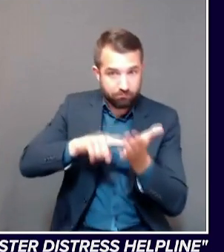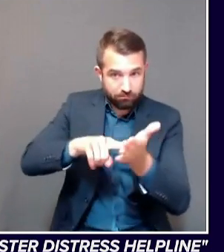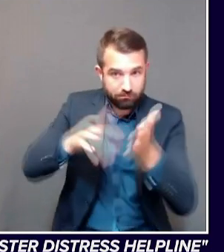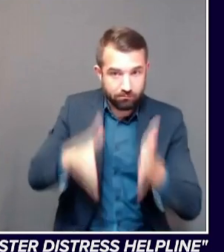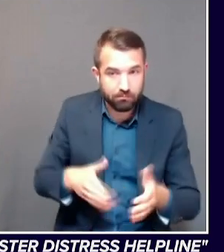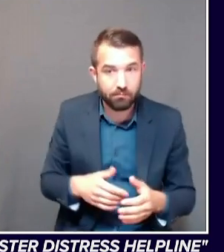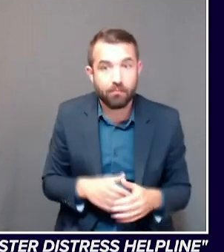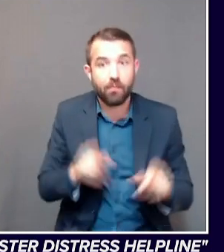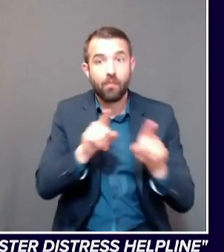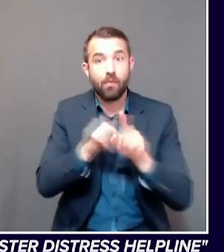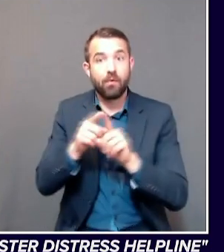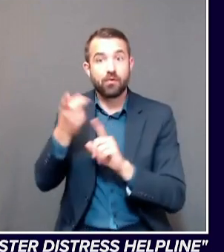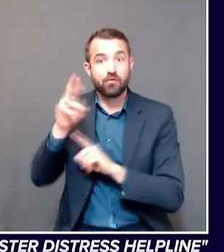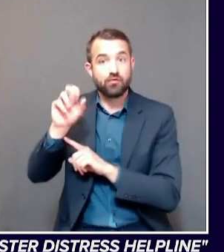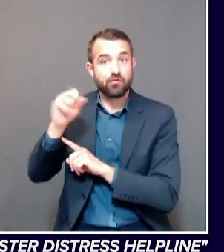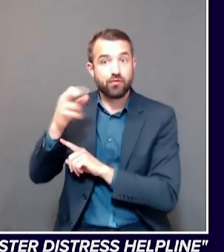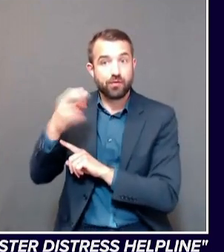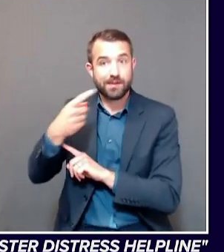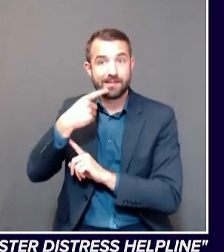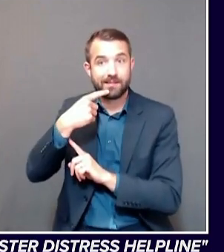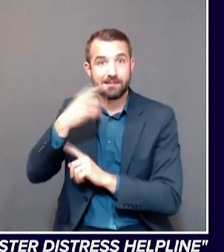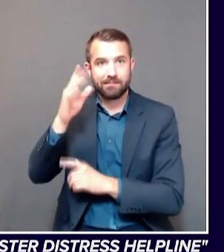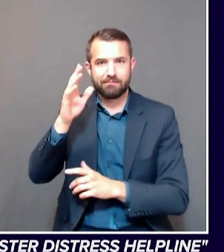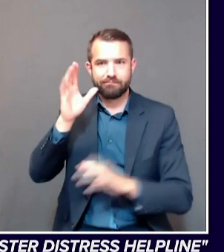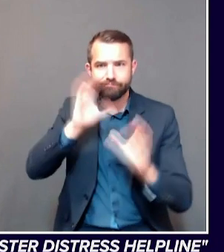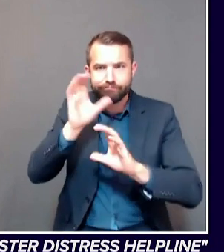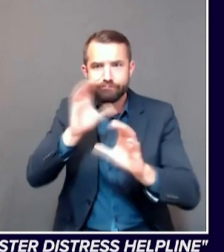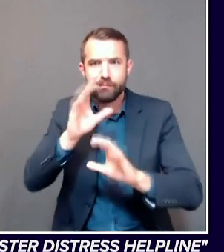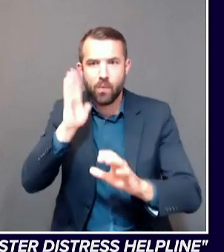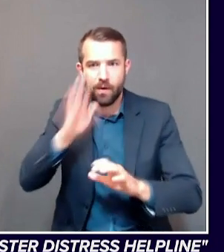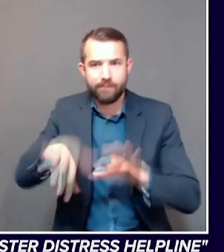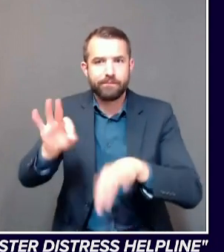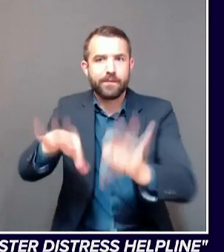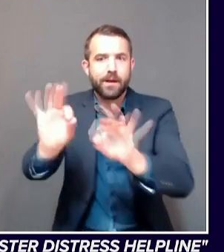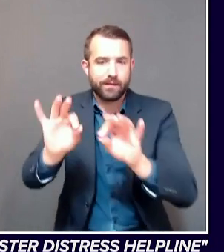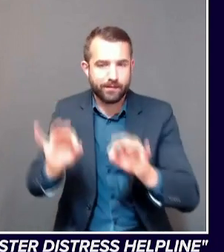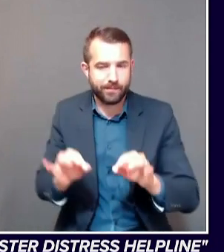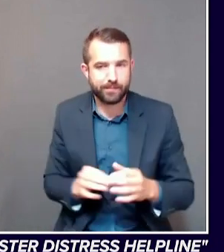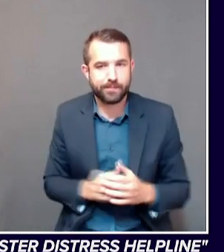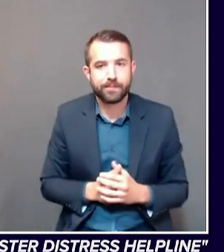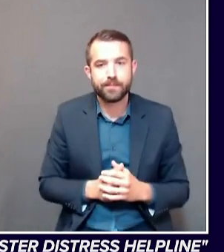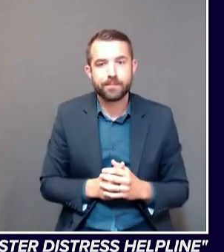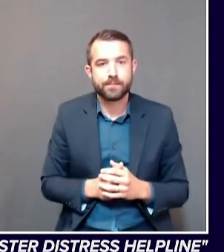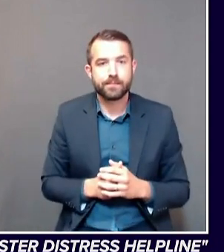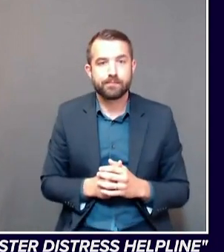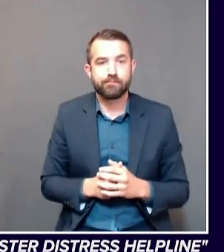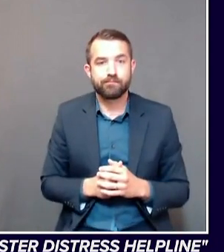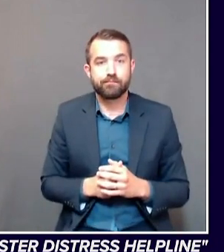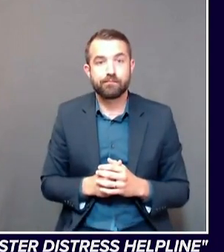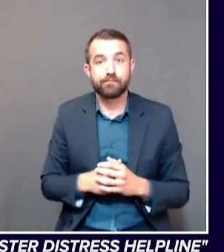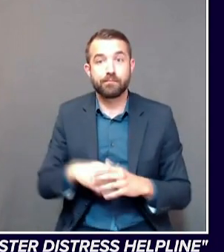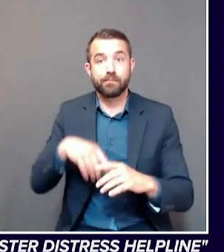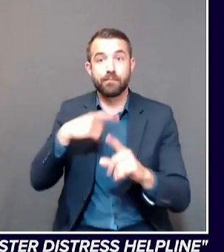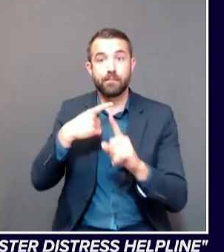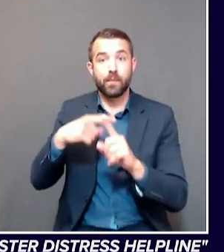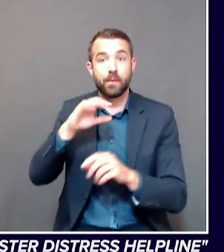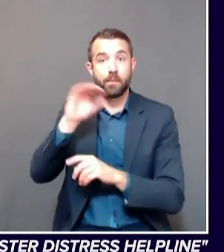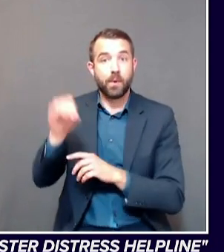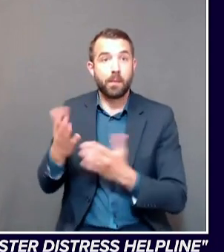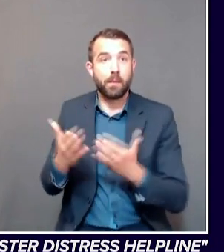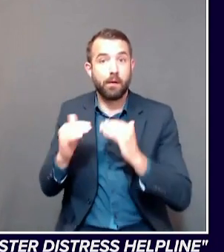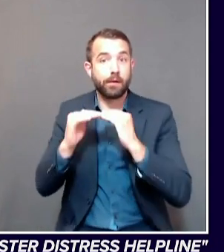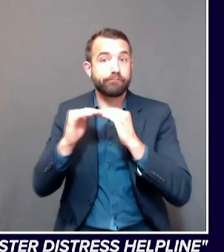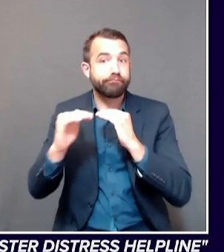more people, you find more people with COVID-19, even if our rate remains constant. So we're going to continue to build that